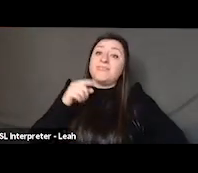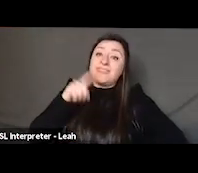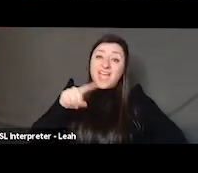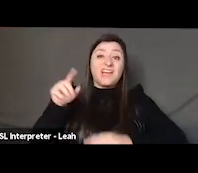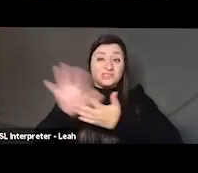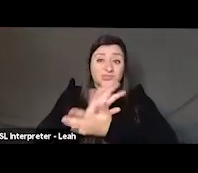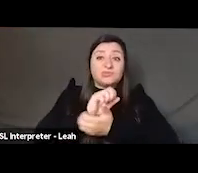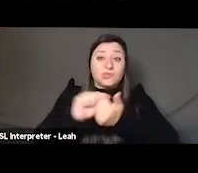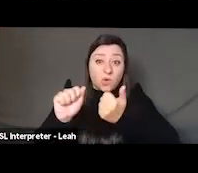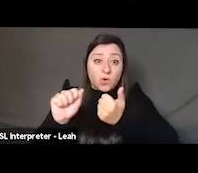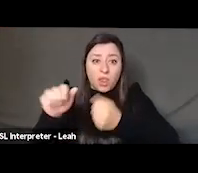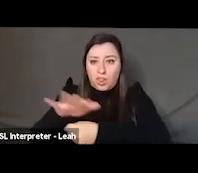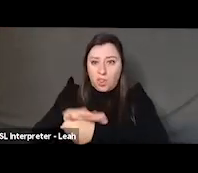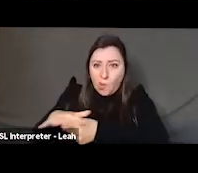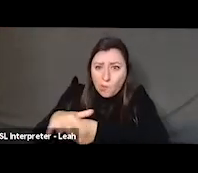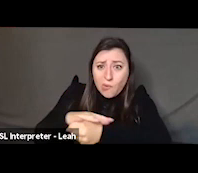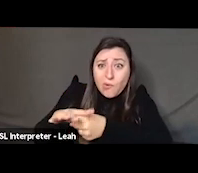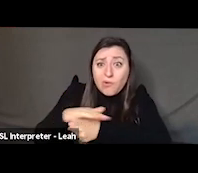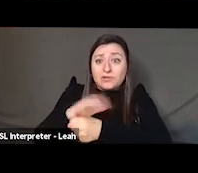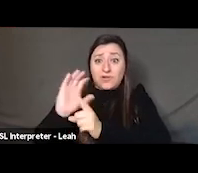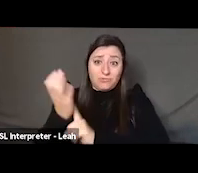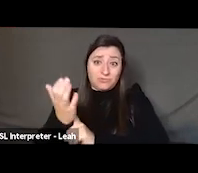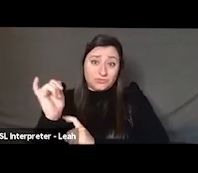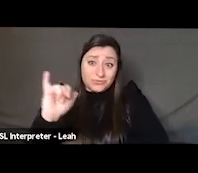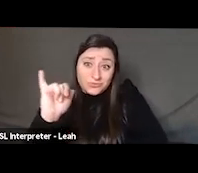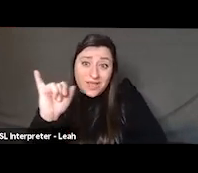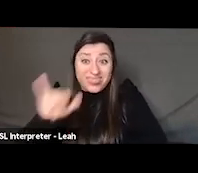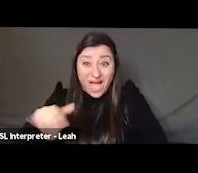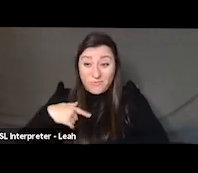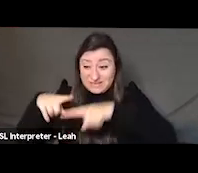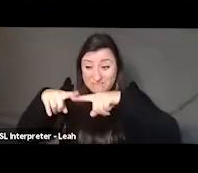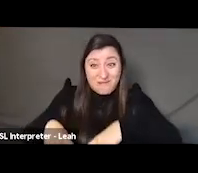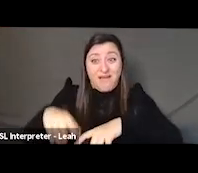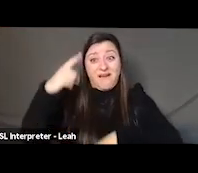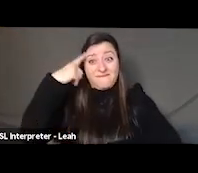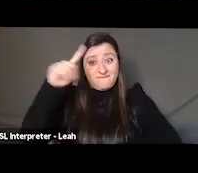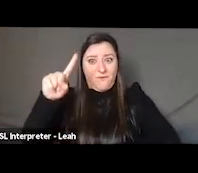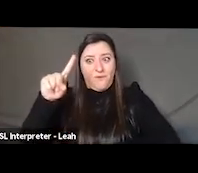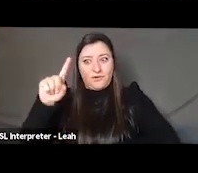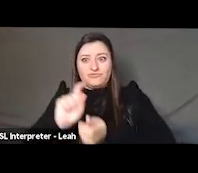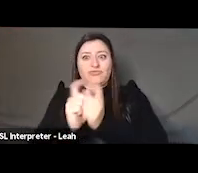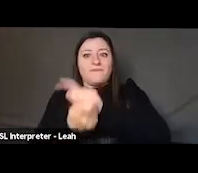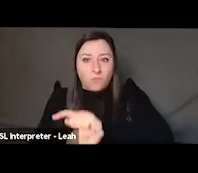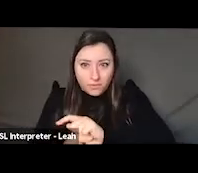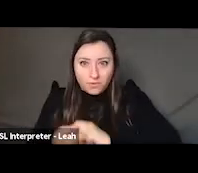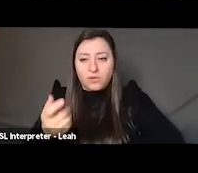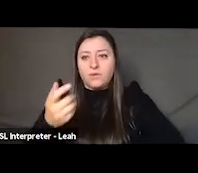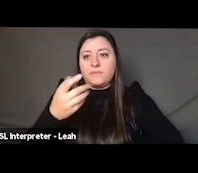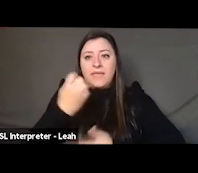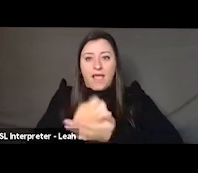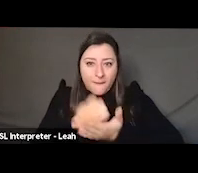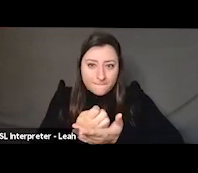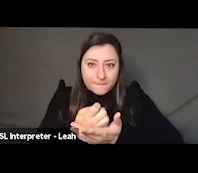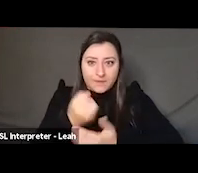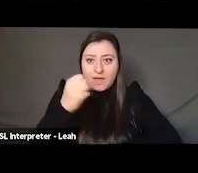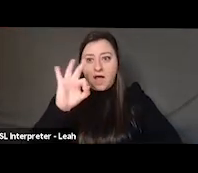the local permaculture that was the backbone of agriculture and transformed the economy of